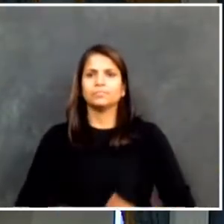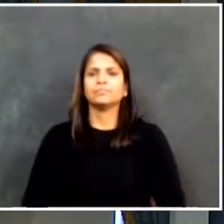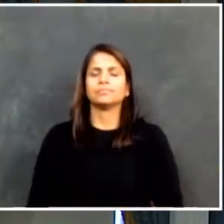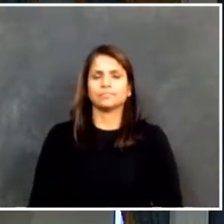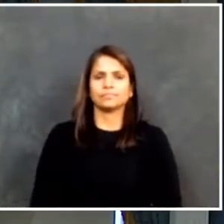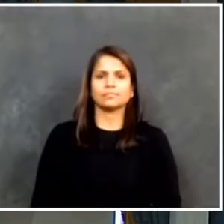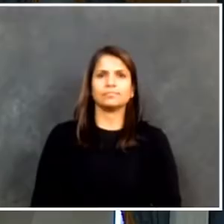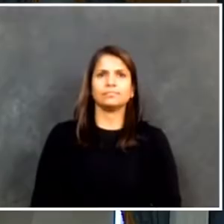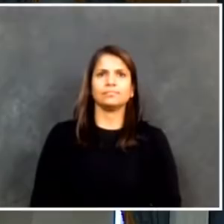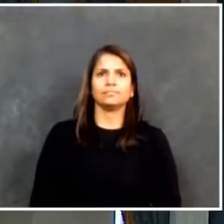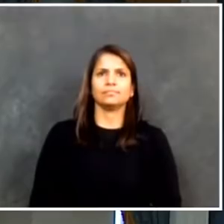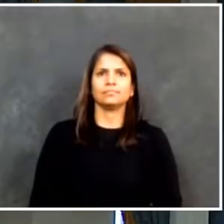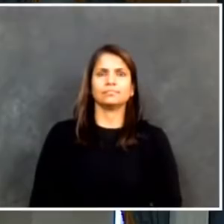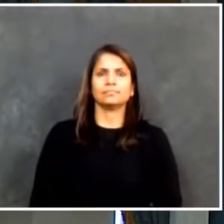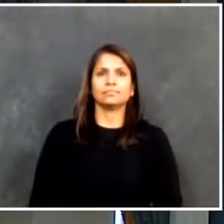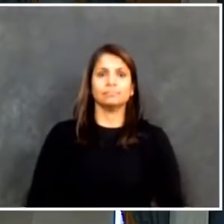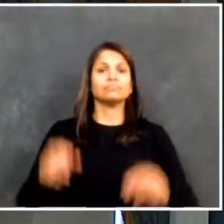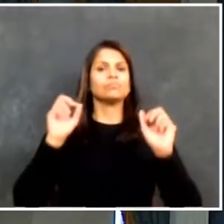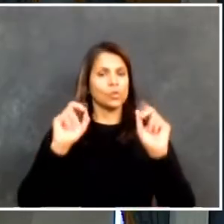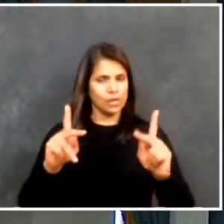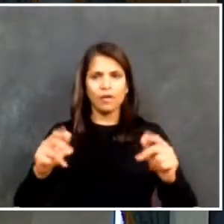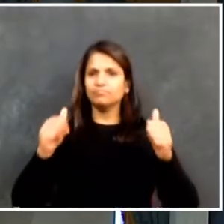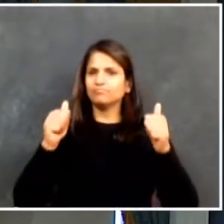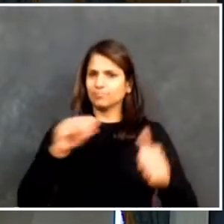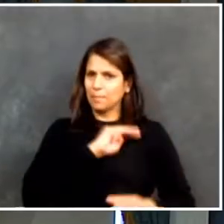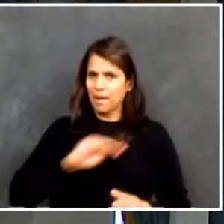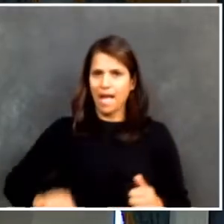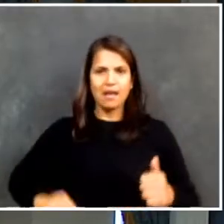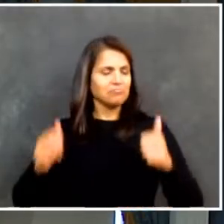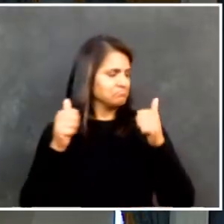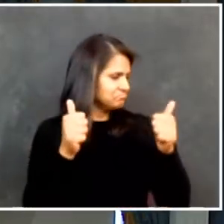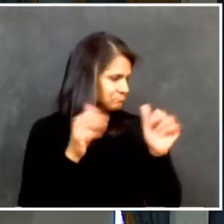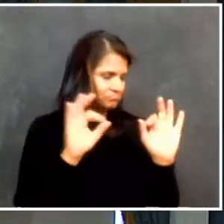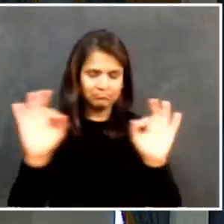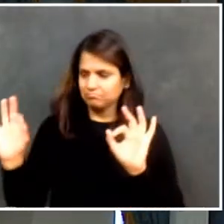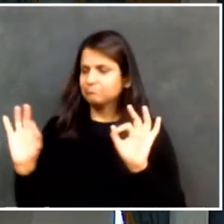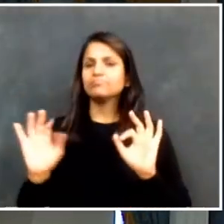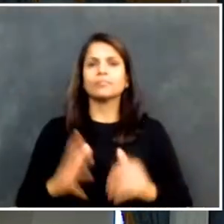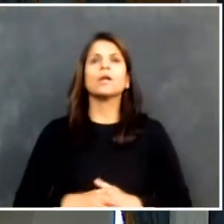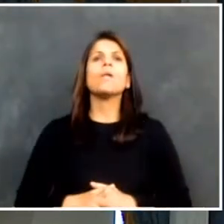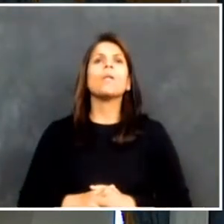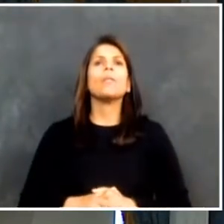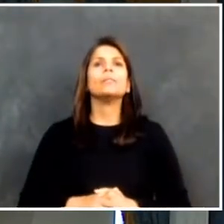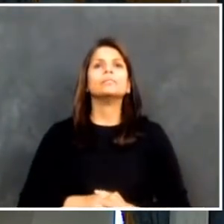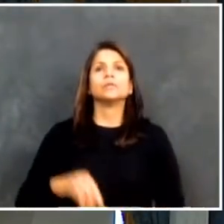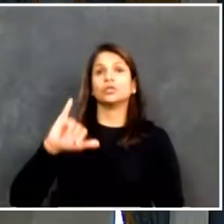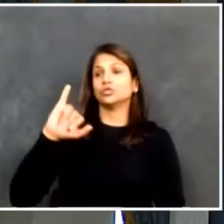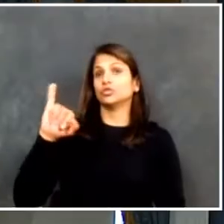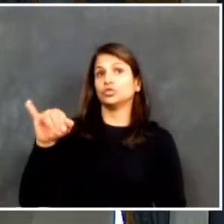Okay, guess we covered it. Thank you. Okay, thank you. Next is Juliet from 1010 Wins. Juliet?